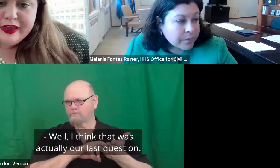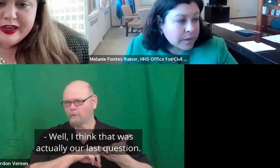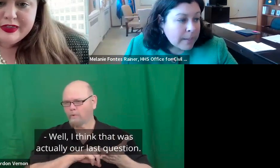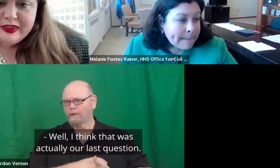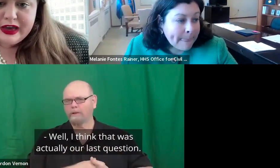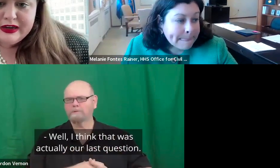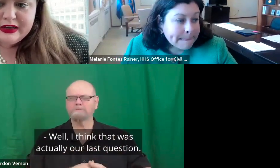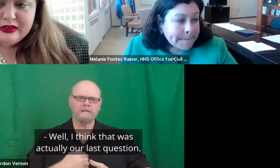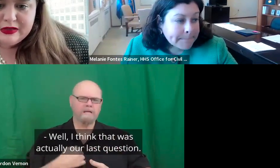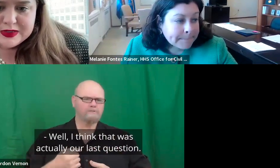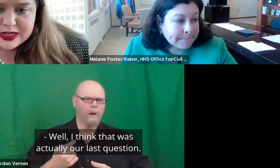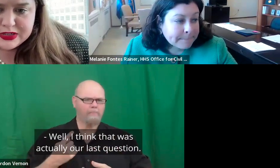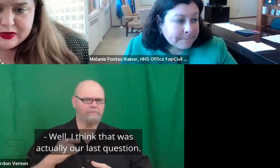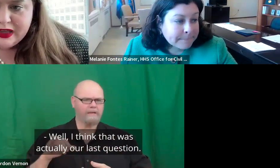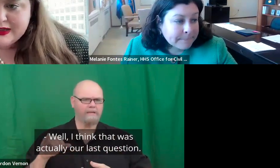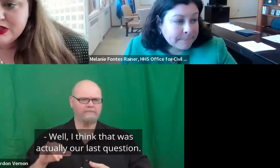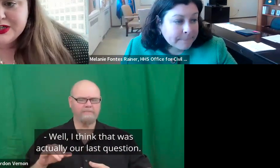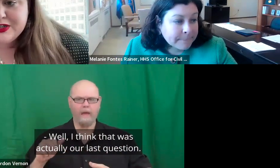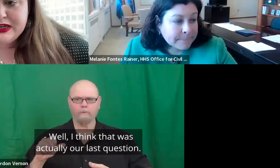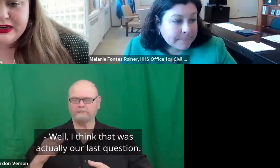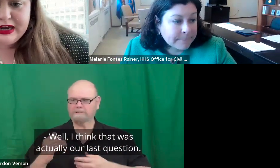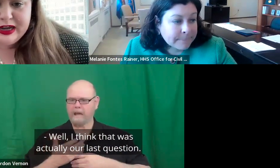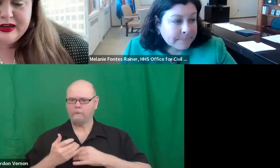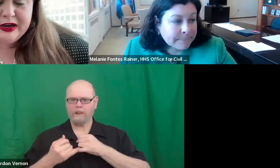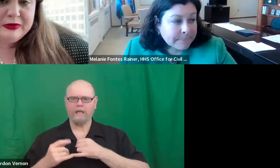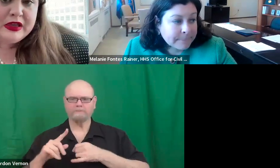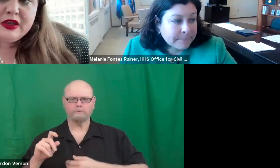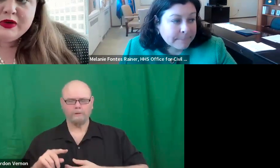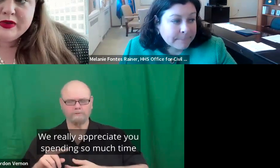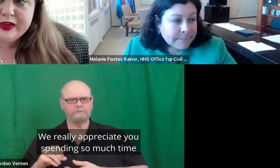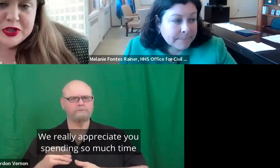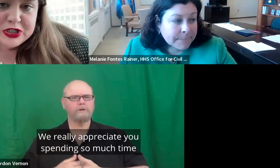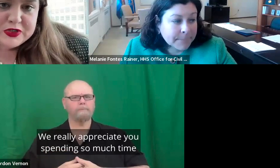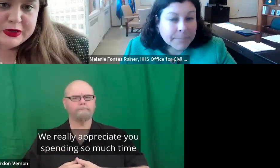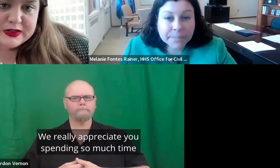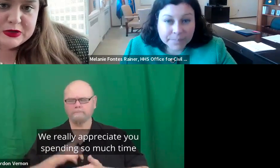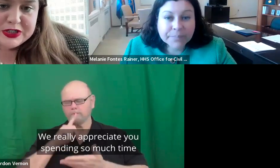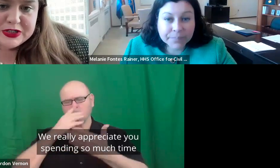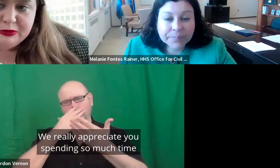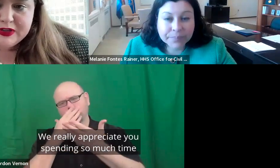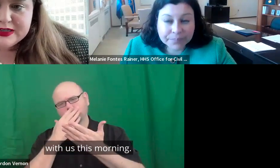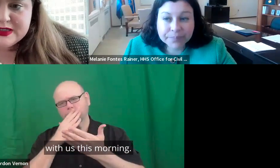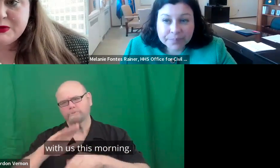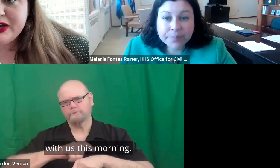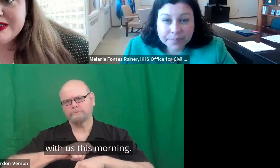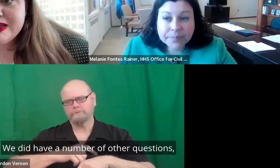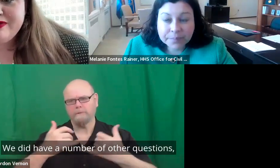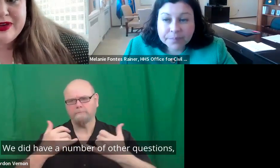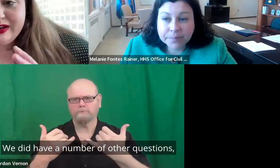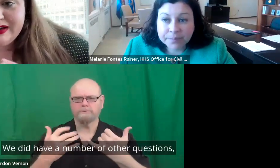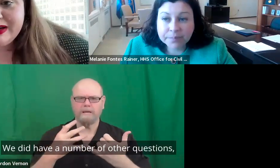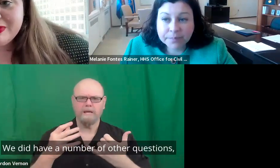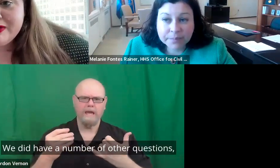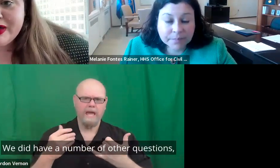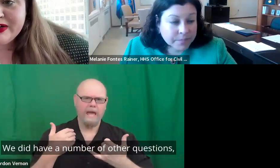Well, I think that was actually our last question. We really appreciate you spending so much time with us this morning. We did